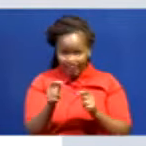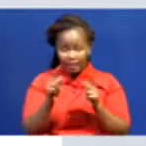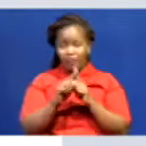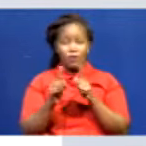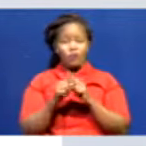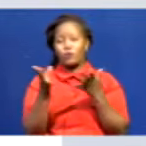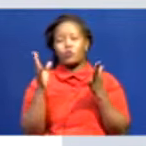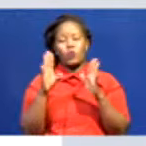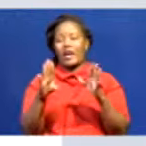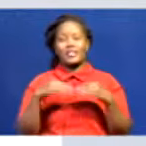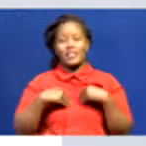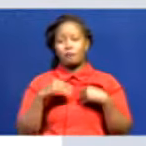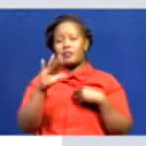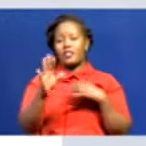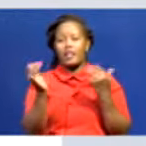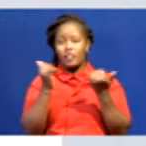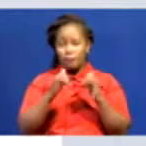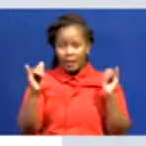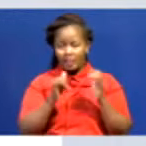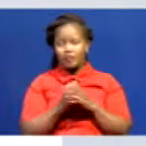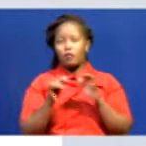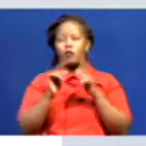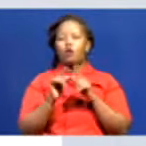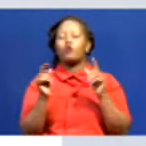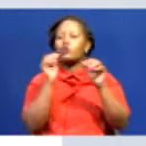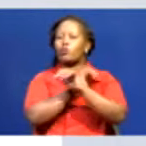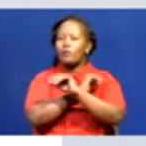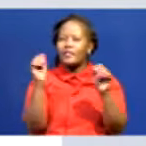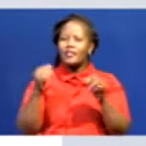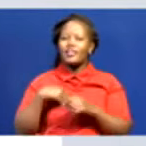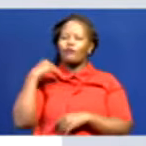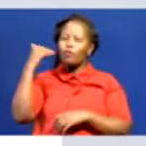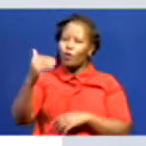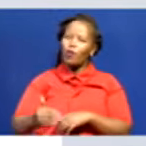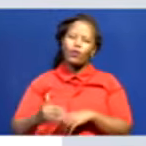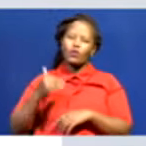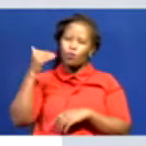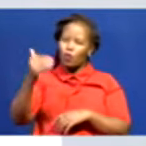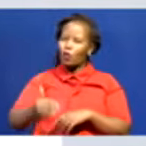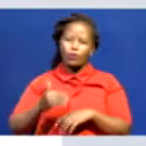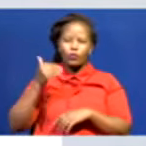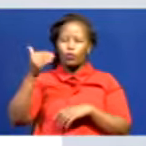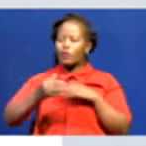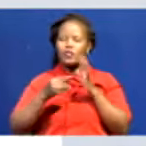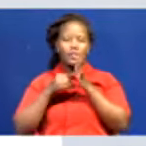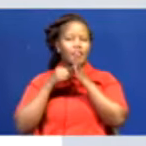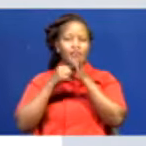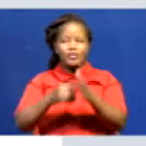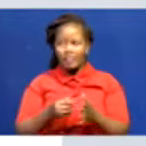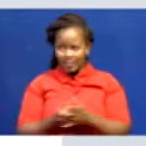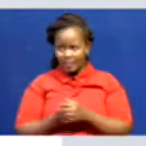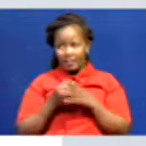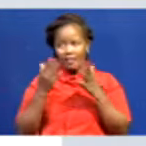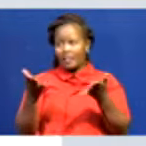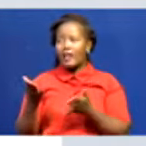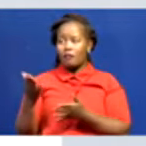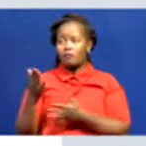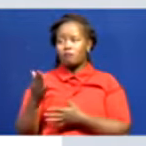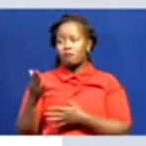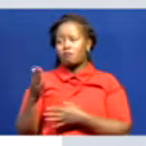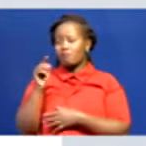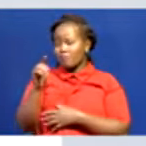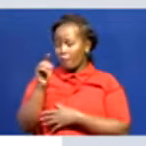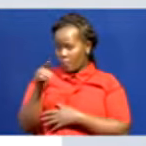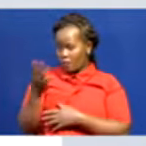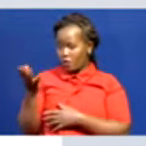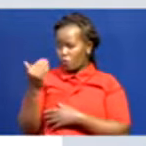their independence, and the president has always reiterated that. So I'll just, my brother, itakupeleka, I'll refer you